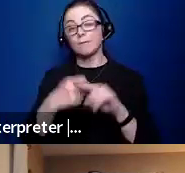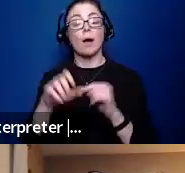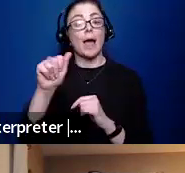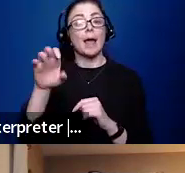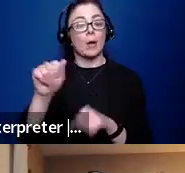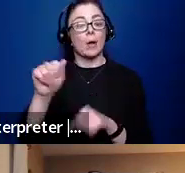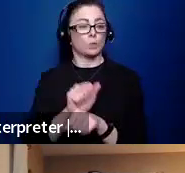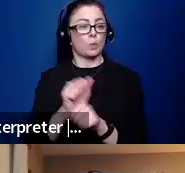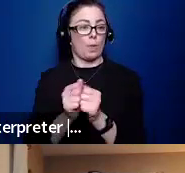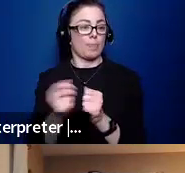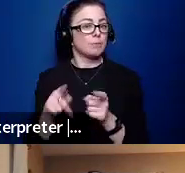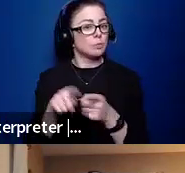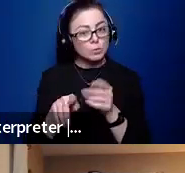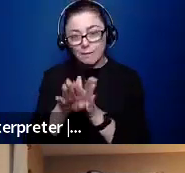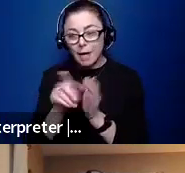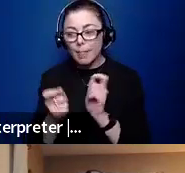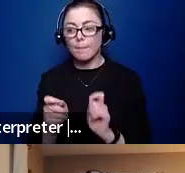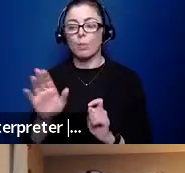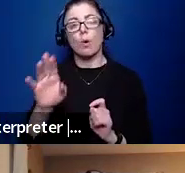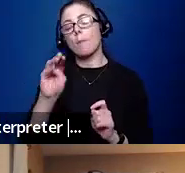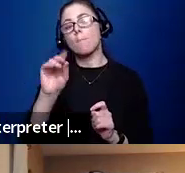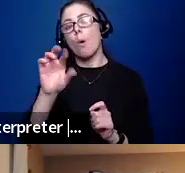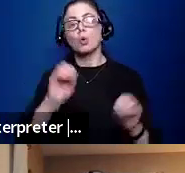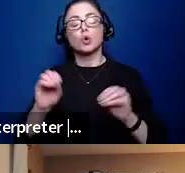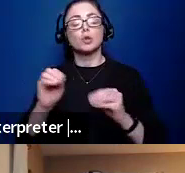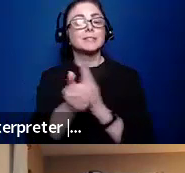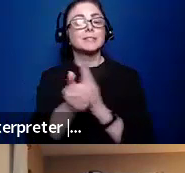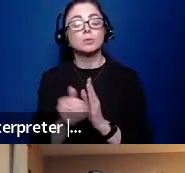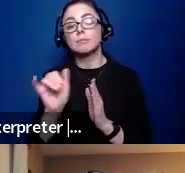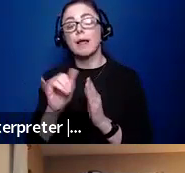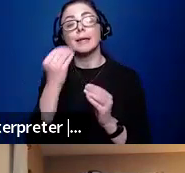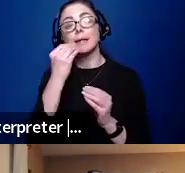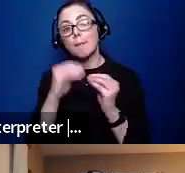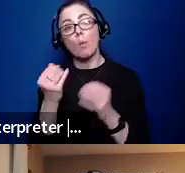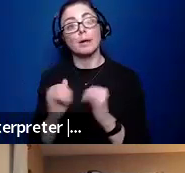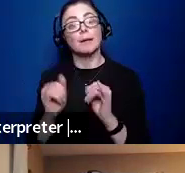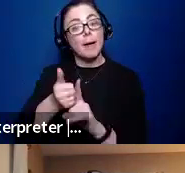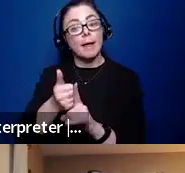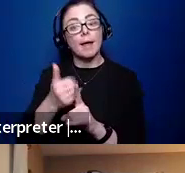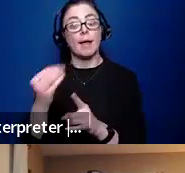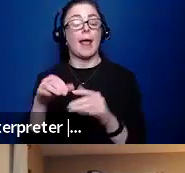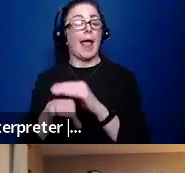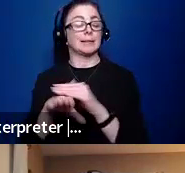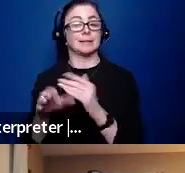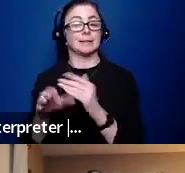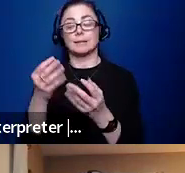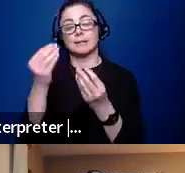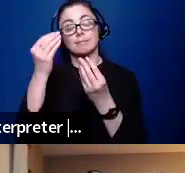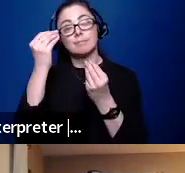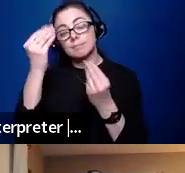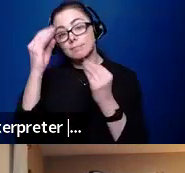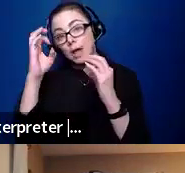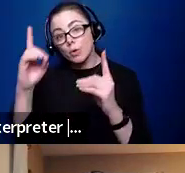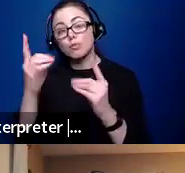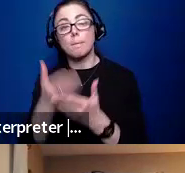them on developing their fine motor skills, including learning to eat more independently and accessing educational materials and their